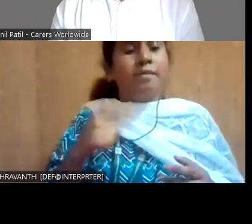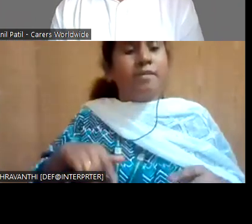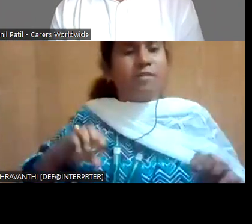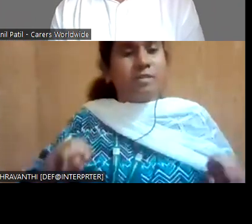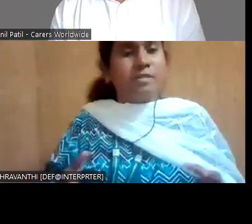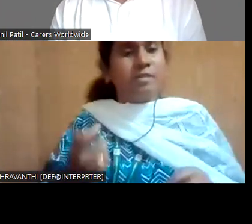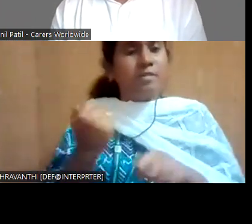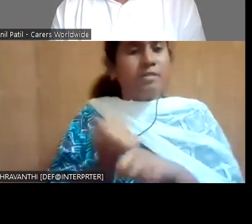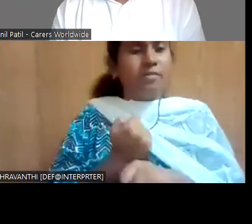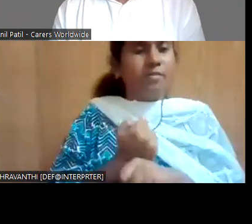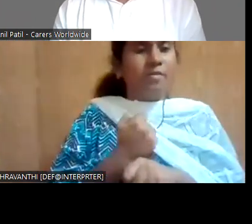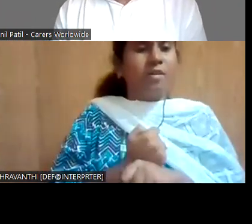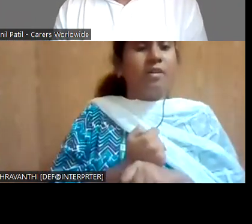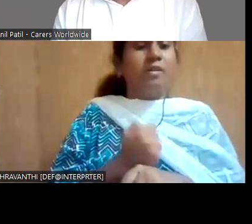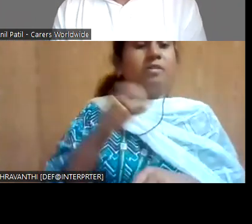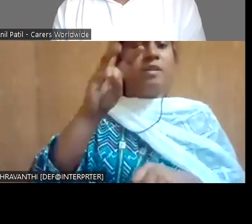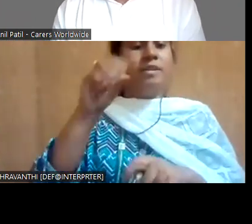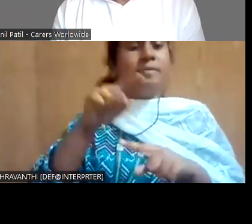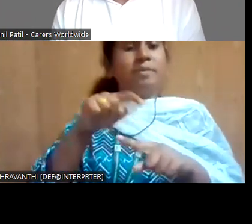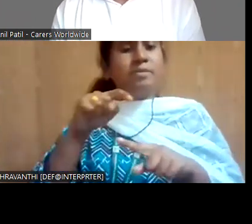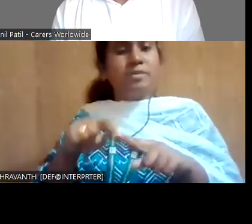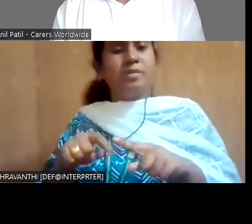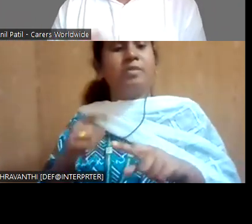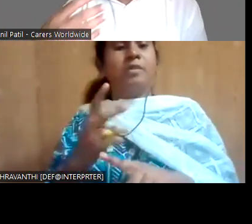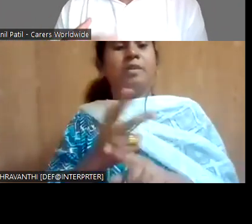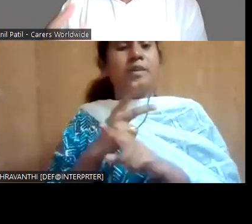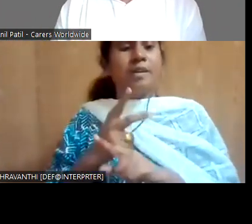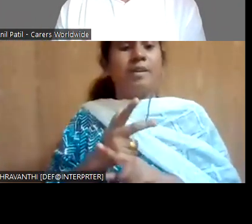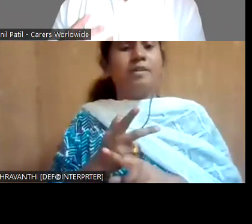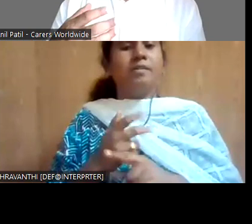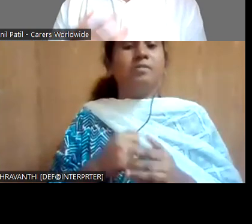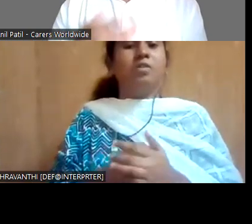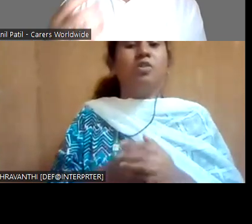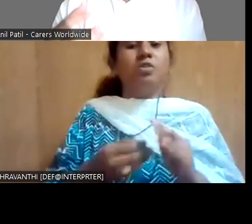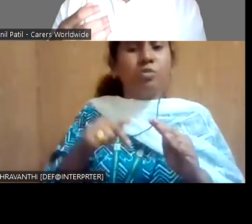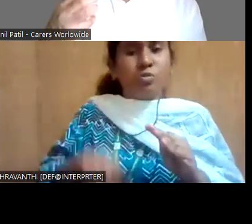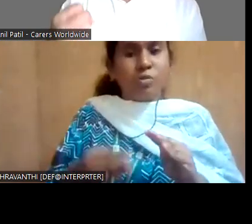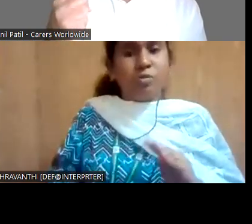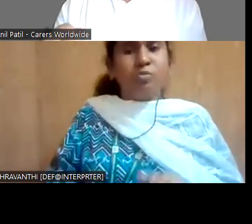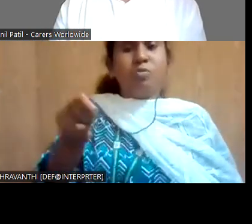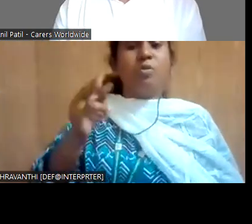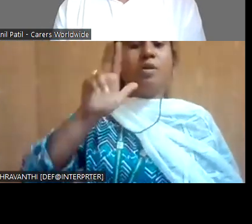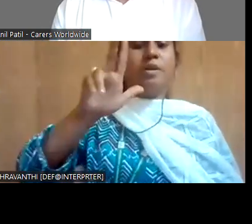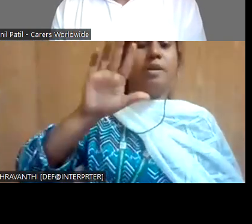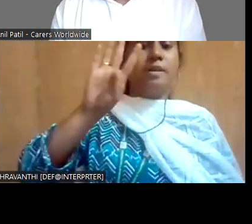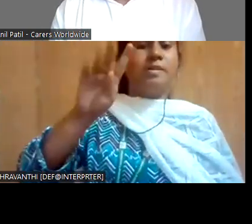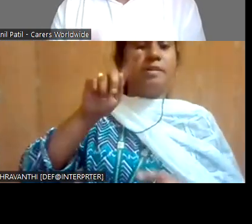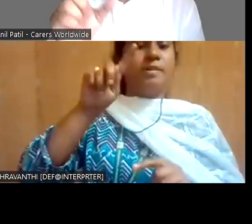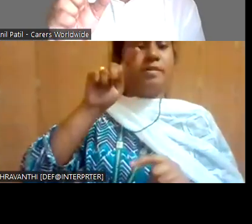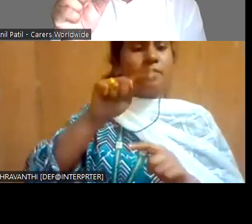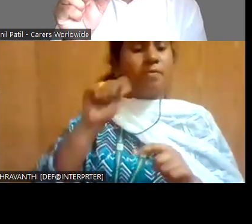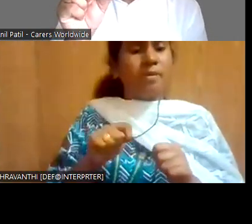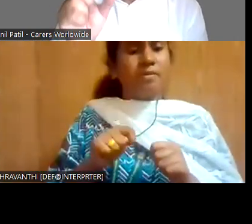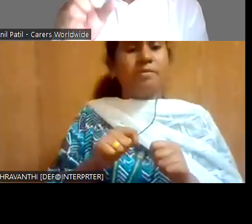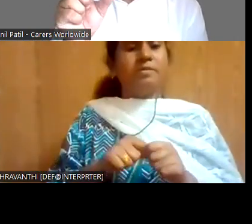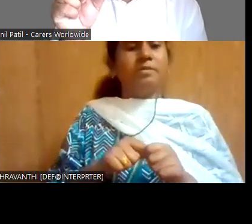of carers had a regular income. Today, I'm delighted to share more than 84% of carers are earning an income